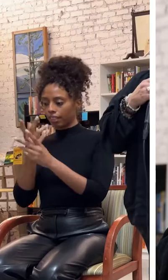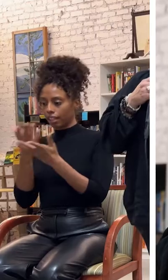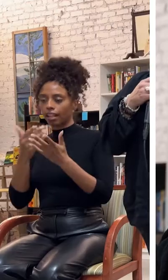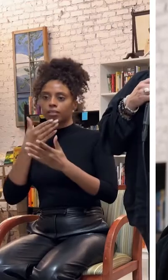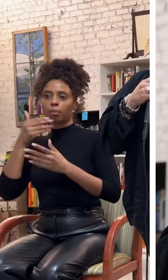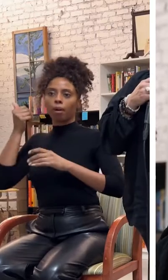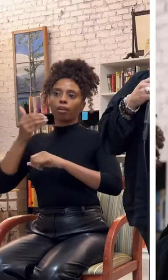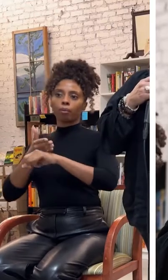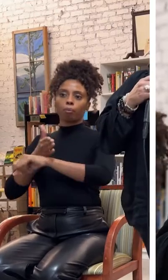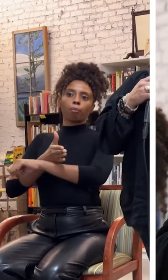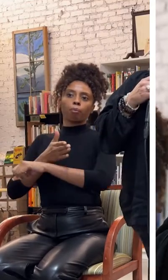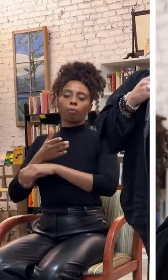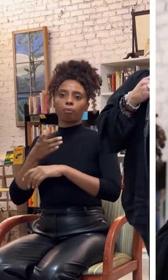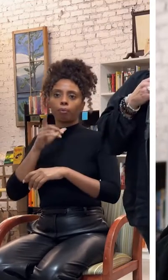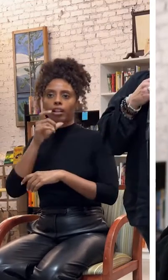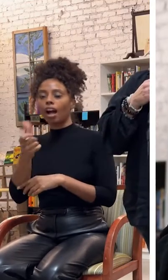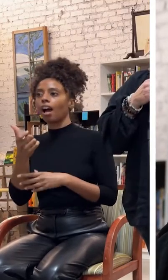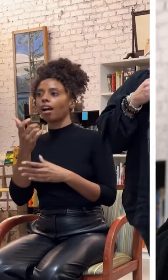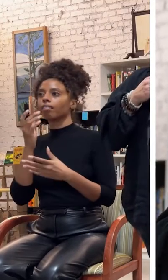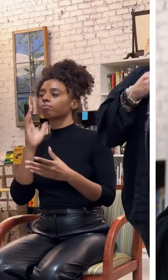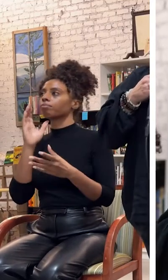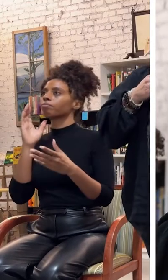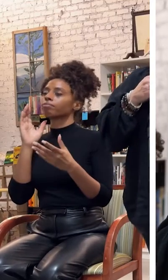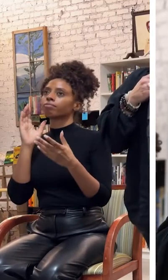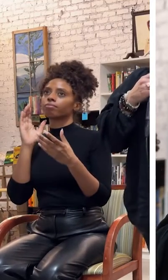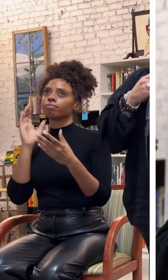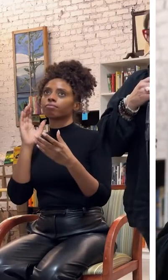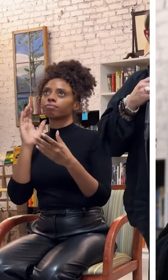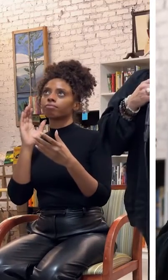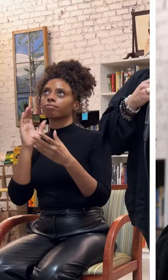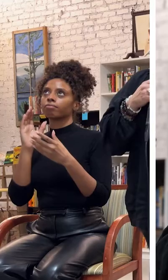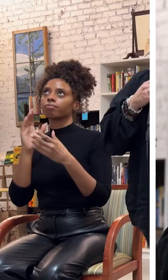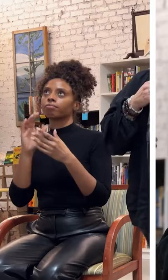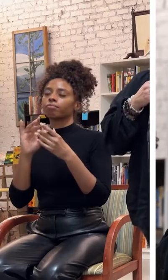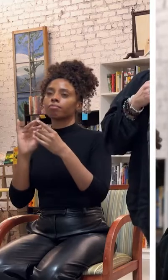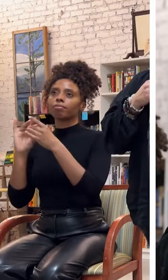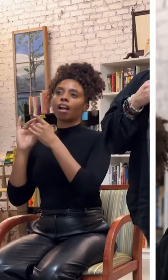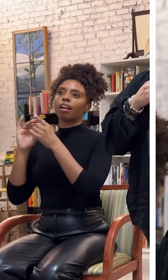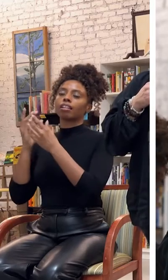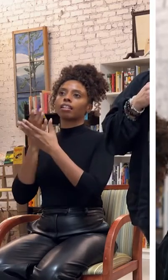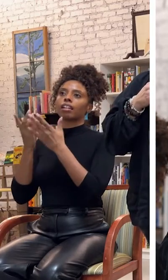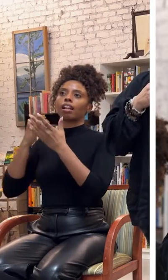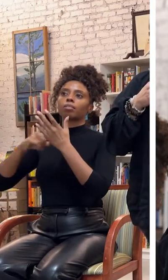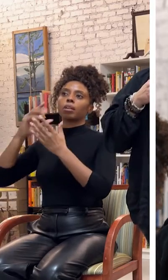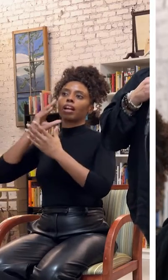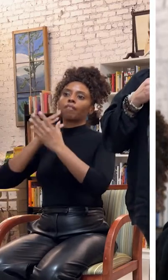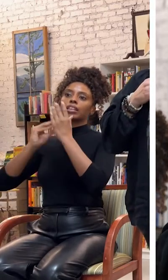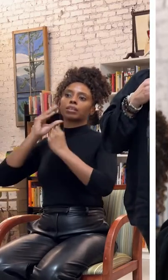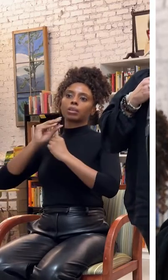than who we were and not part of the things that we went through. And for me,